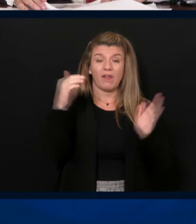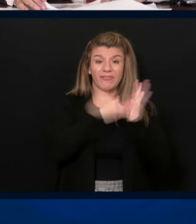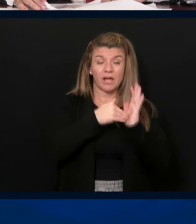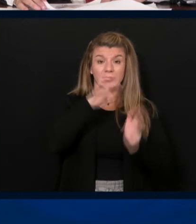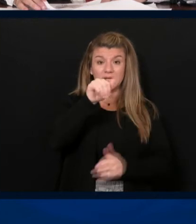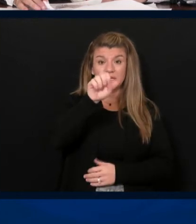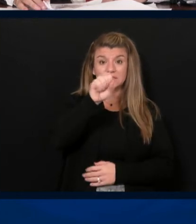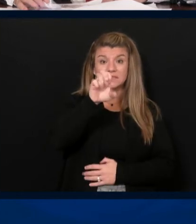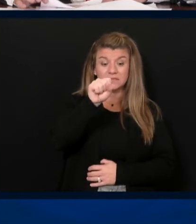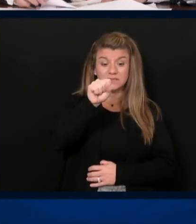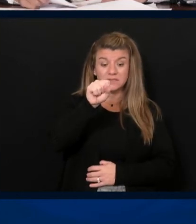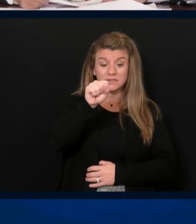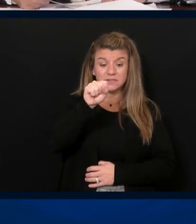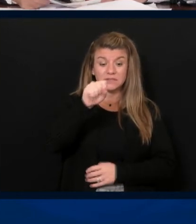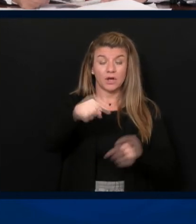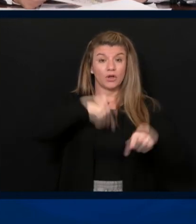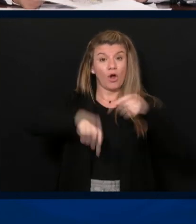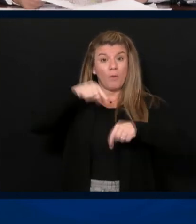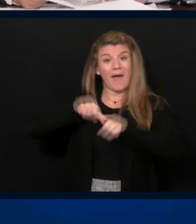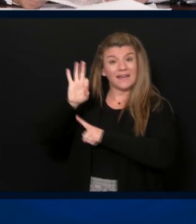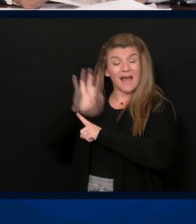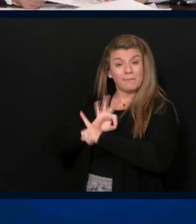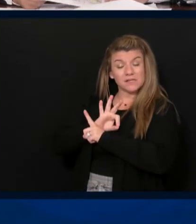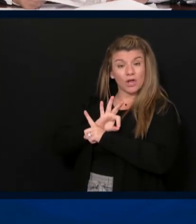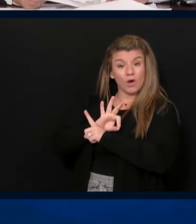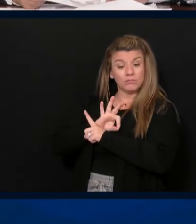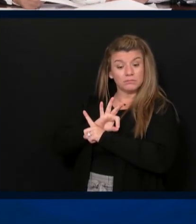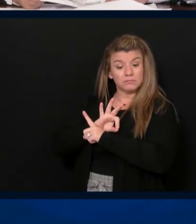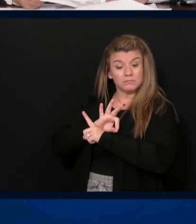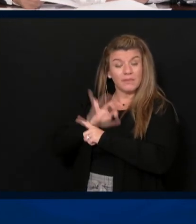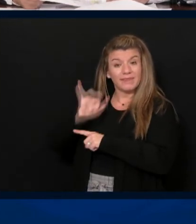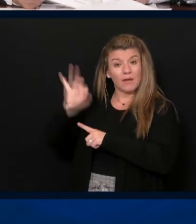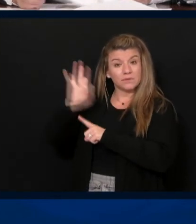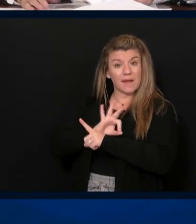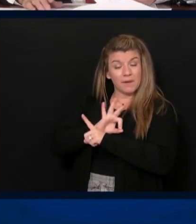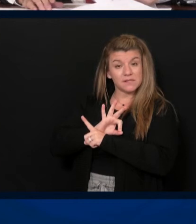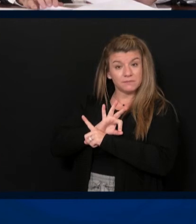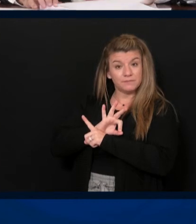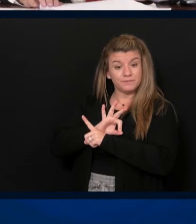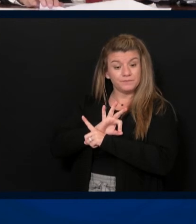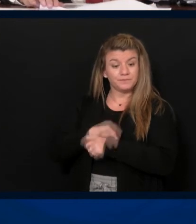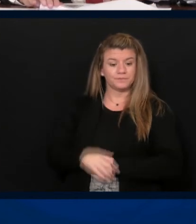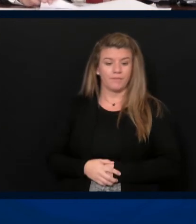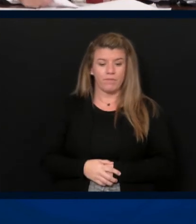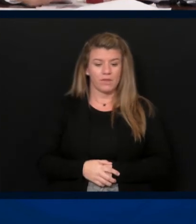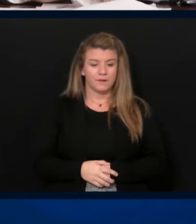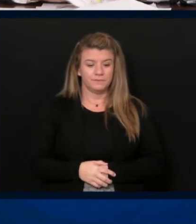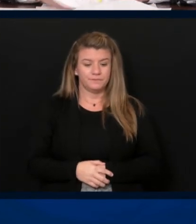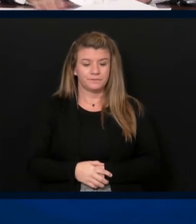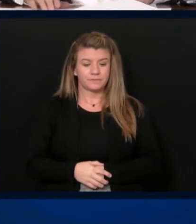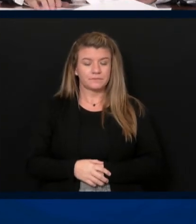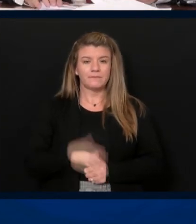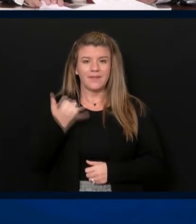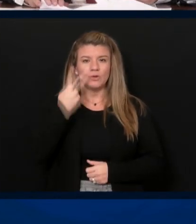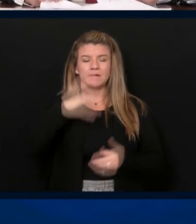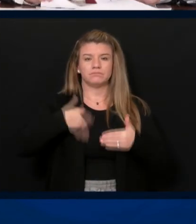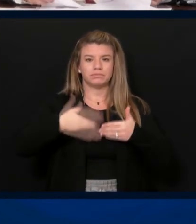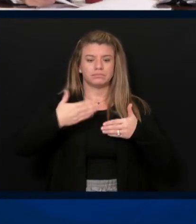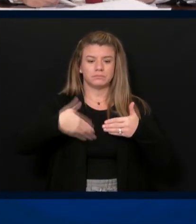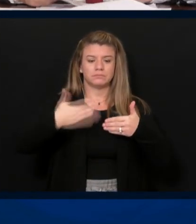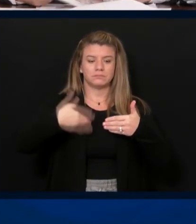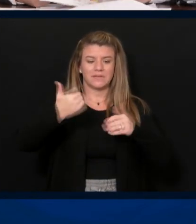cases, go back 9 months ago. This is where you were 9 months ago. And just span right through it, Jordan,